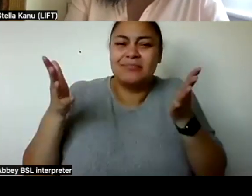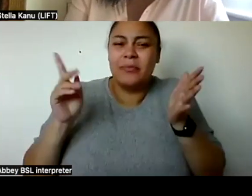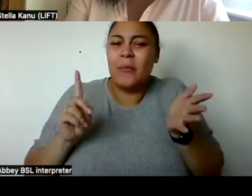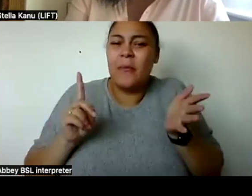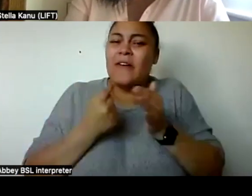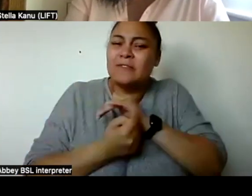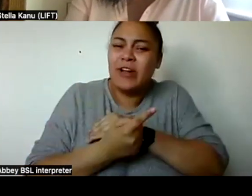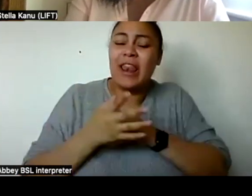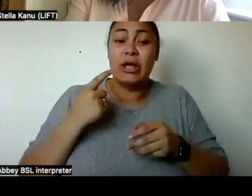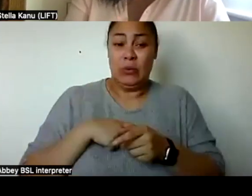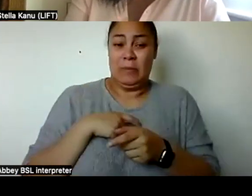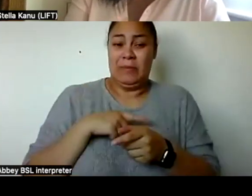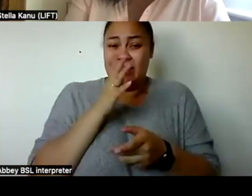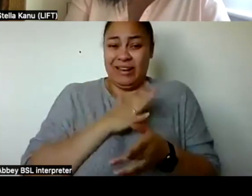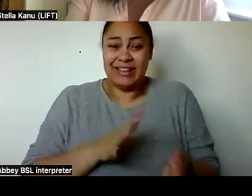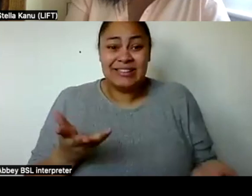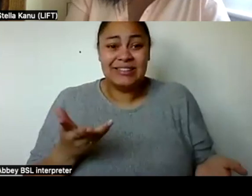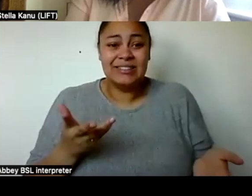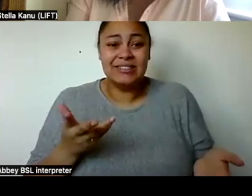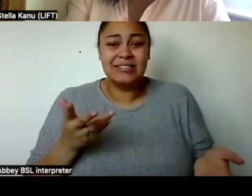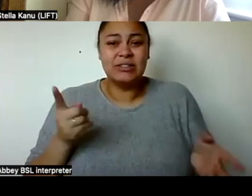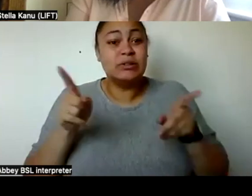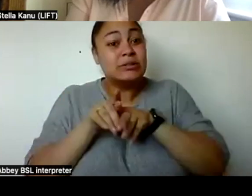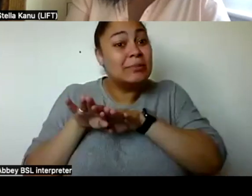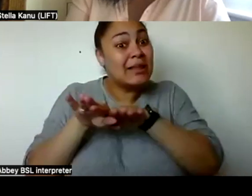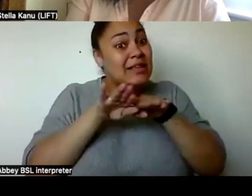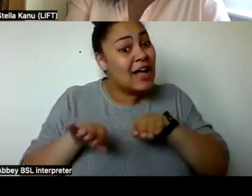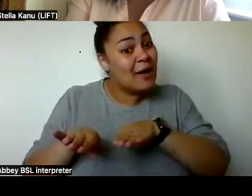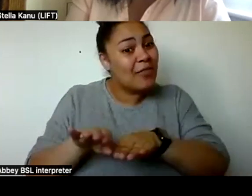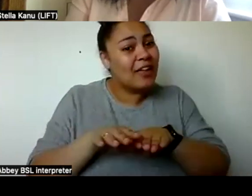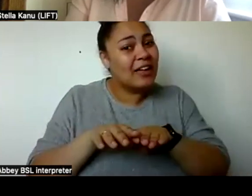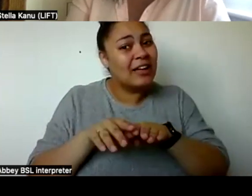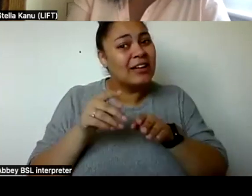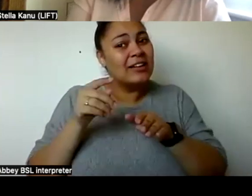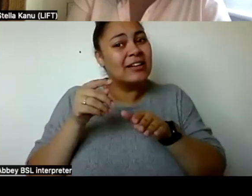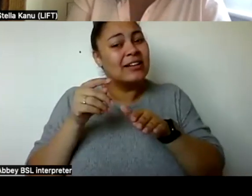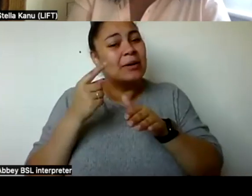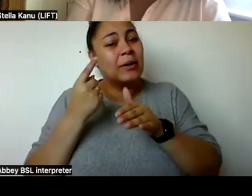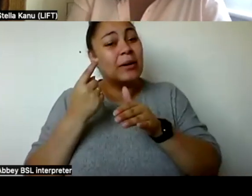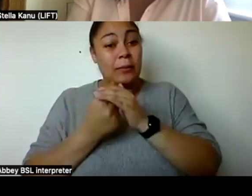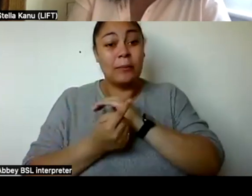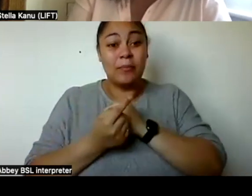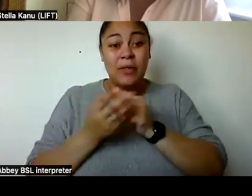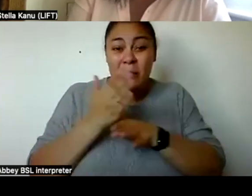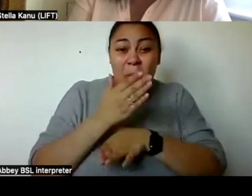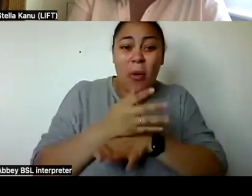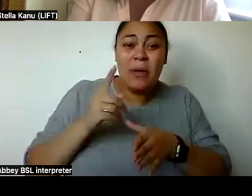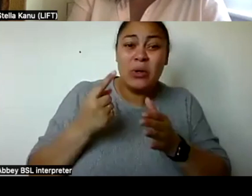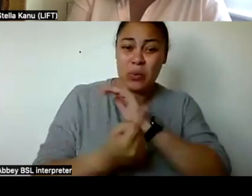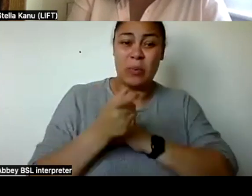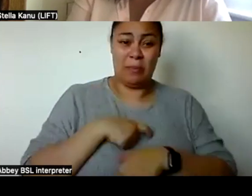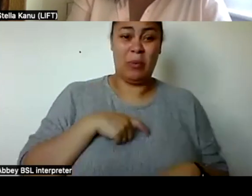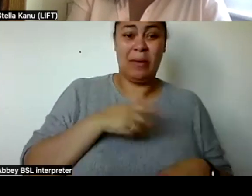freelance humans need are some of the same things that employed humans need. And actually,